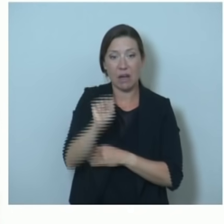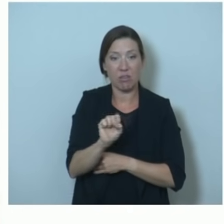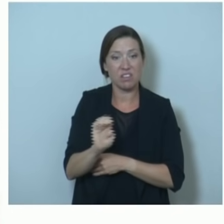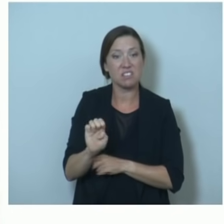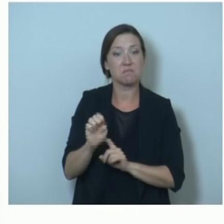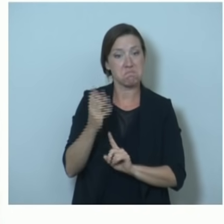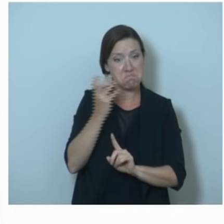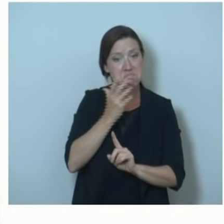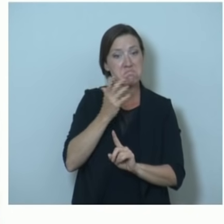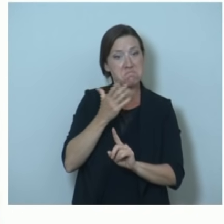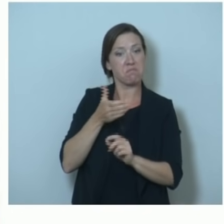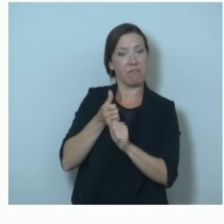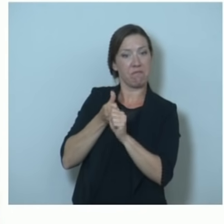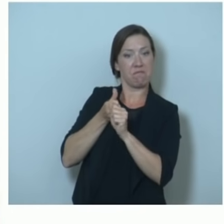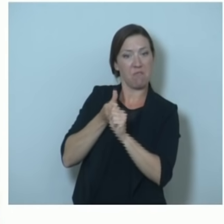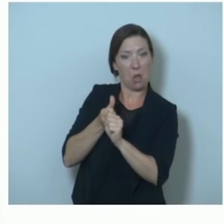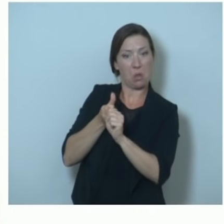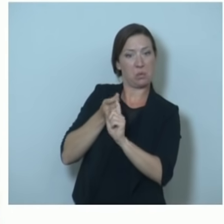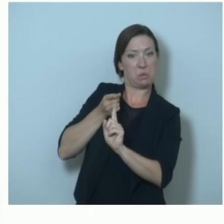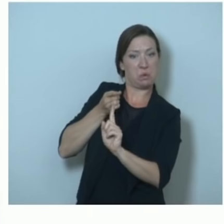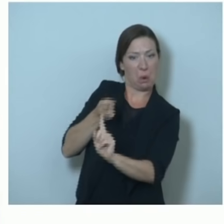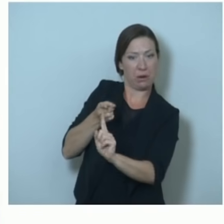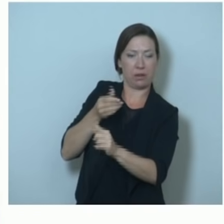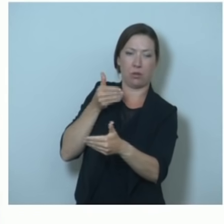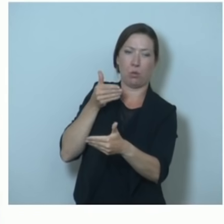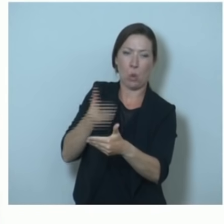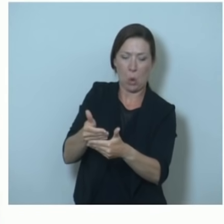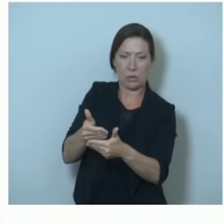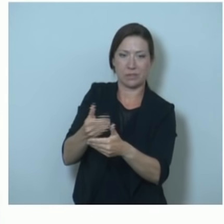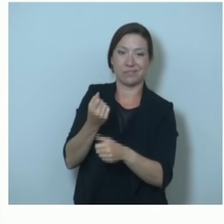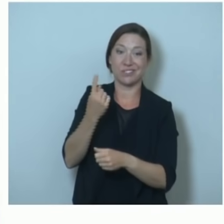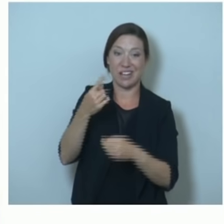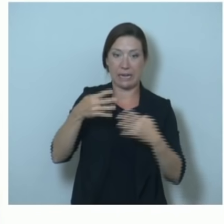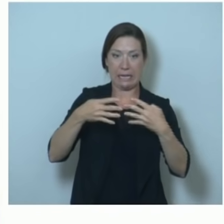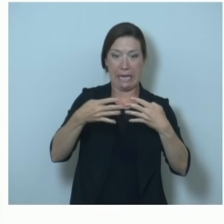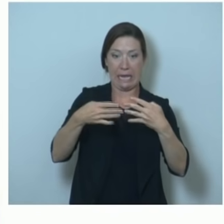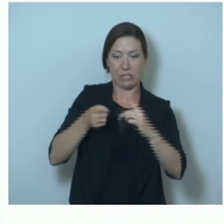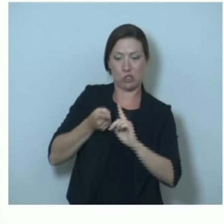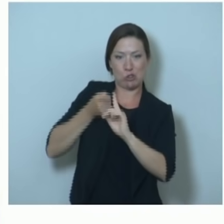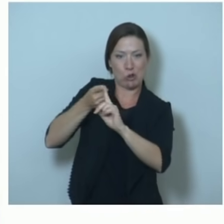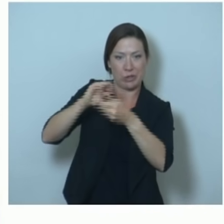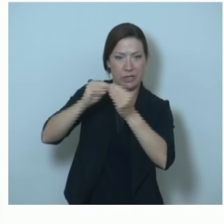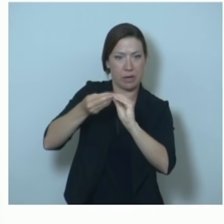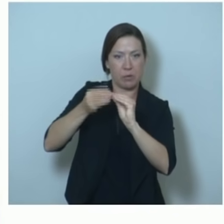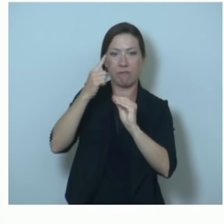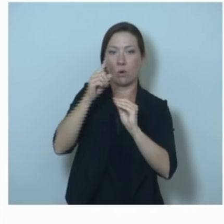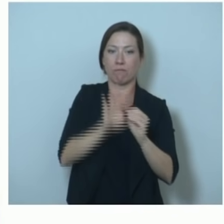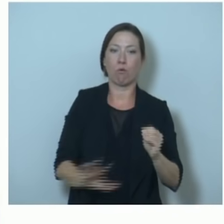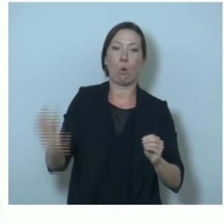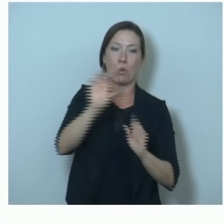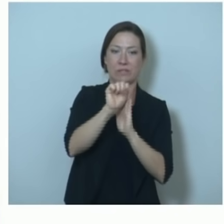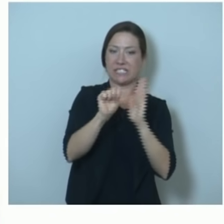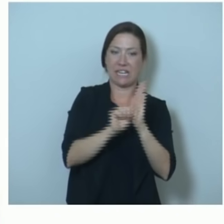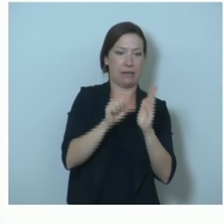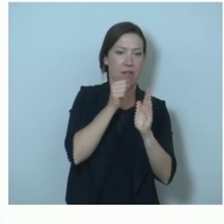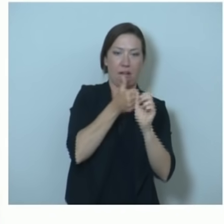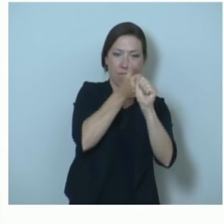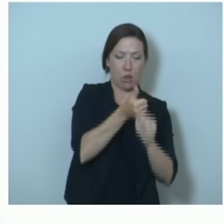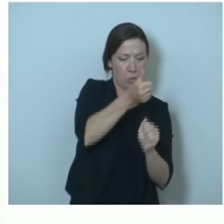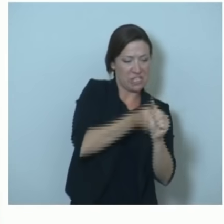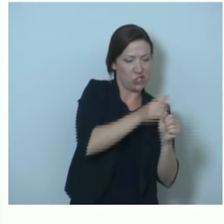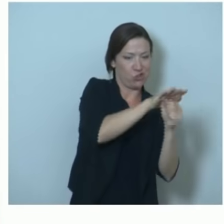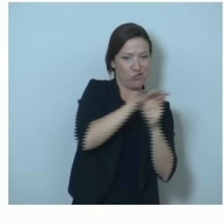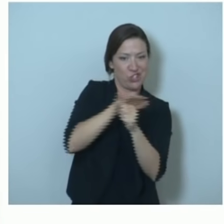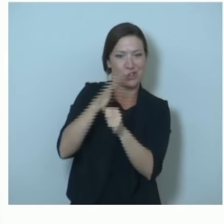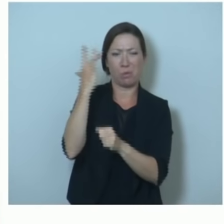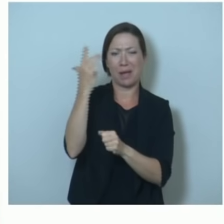gating target. But remember, the gating target is for the entire state. We're not doing this by individual regions because people do drive from place to